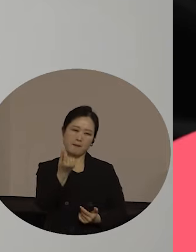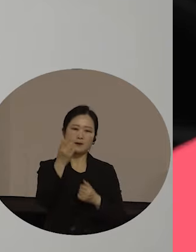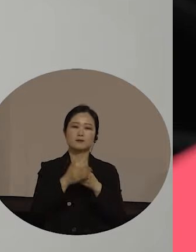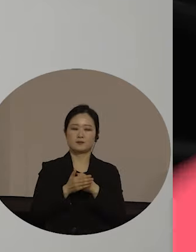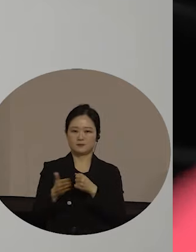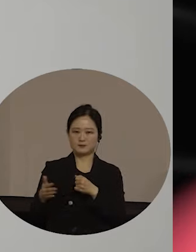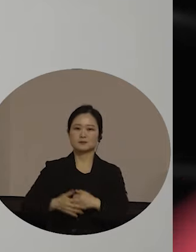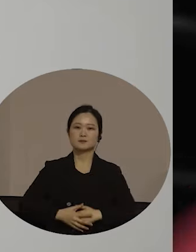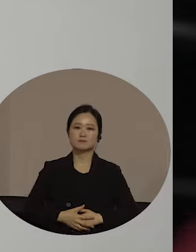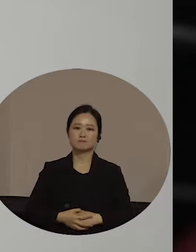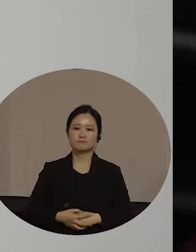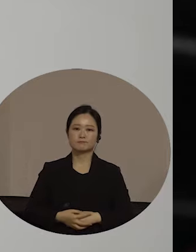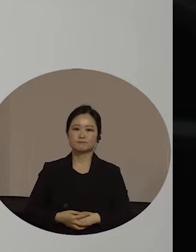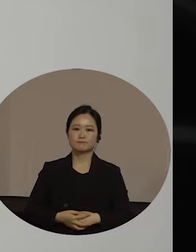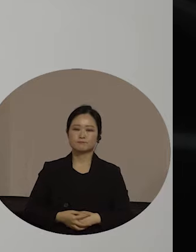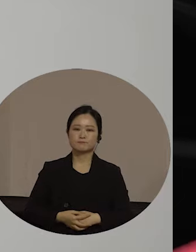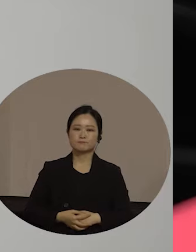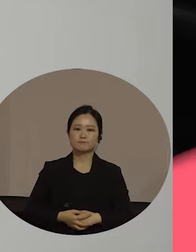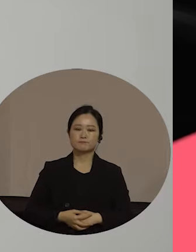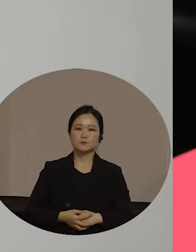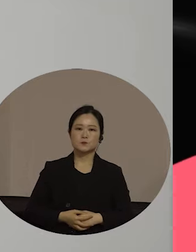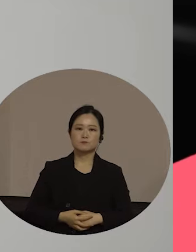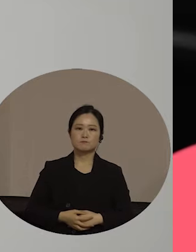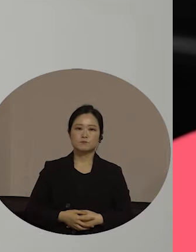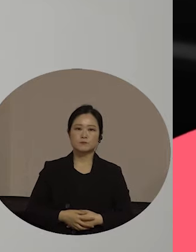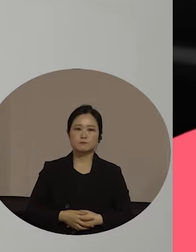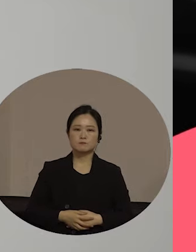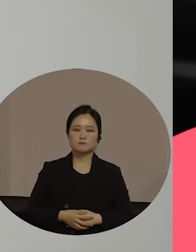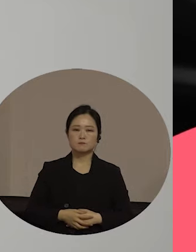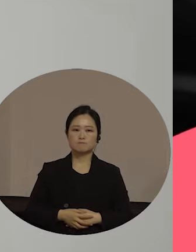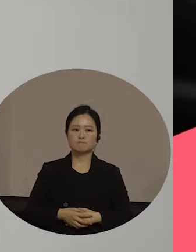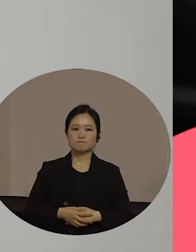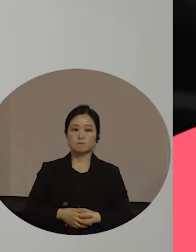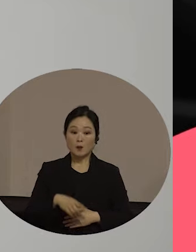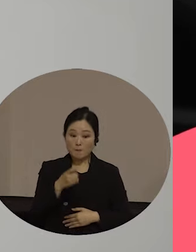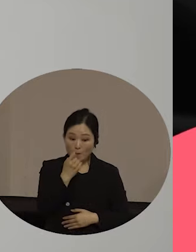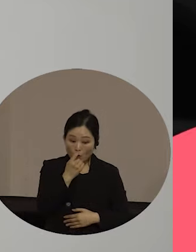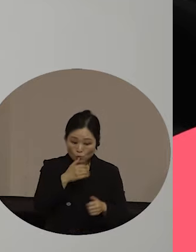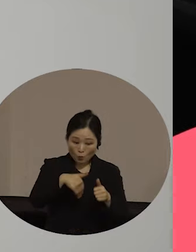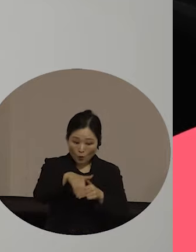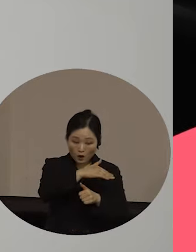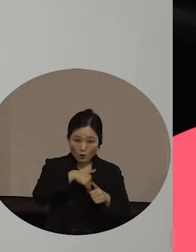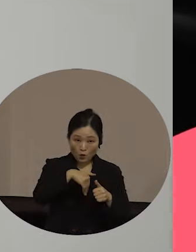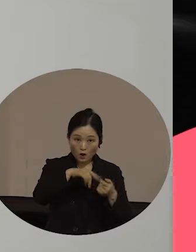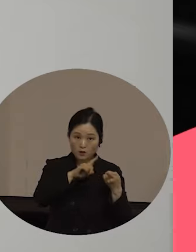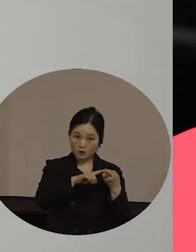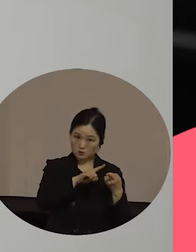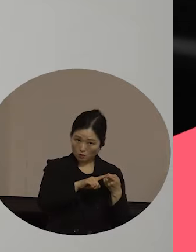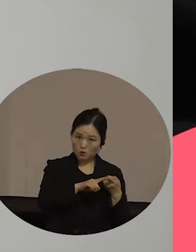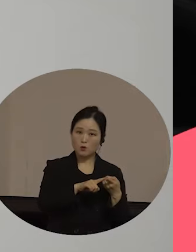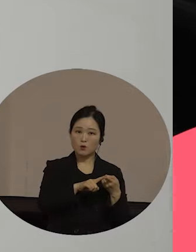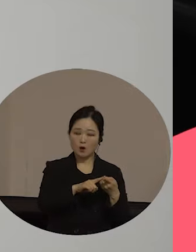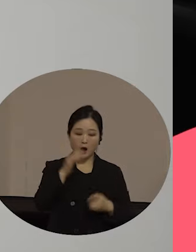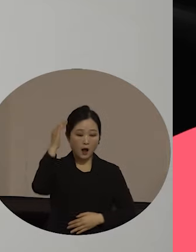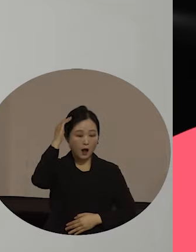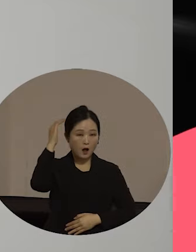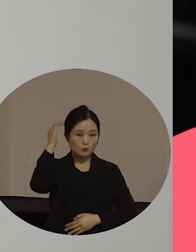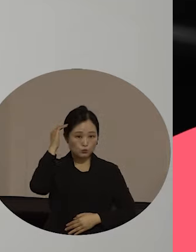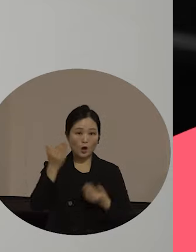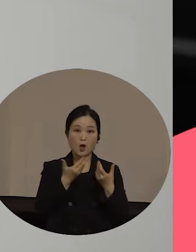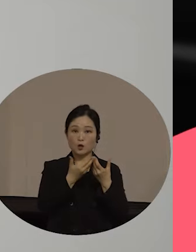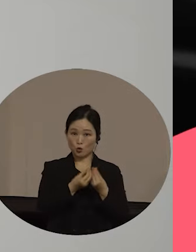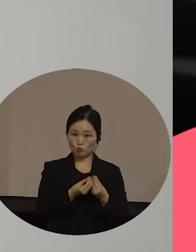Korean presentation especially. I think it was very interesting that you have these different kinds of playgrounds, and also